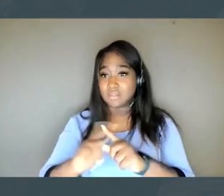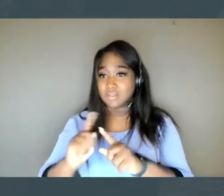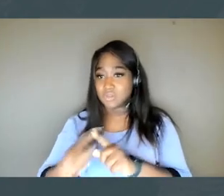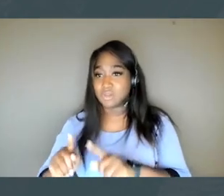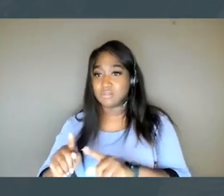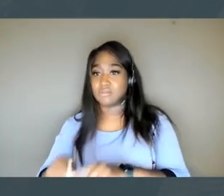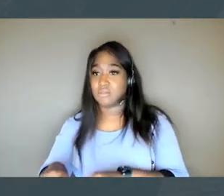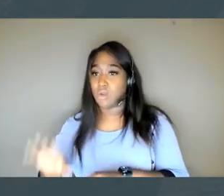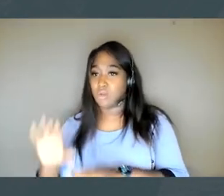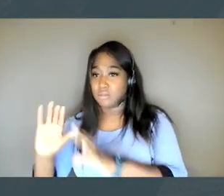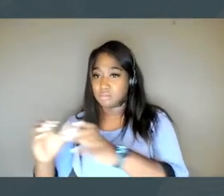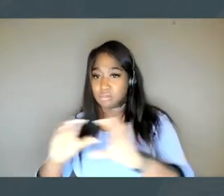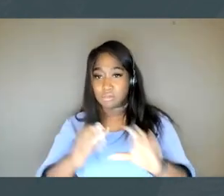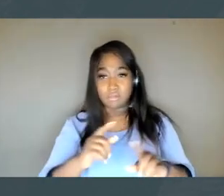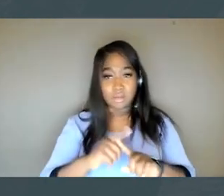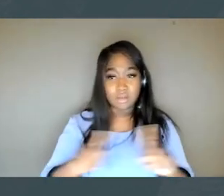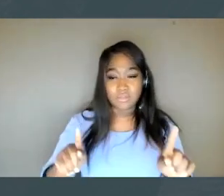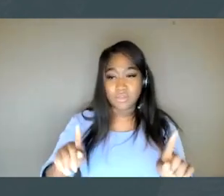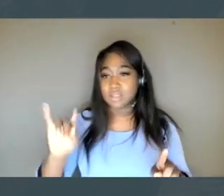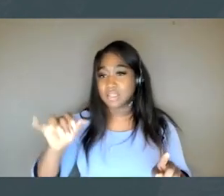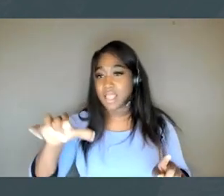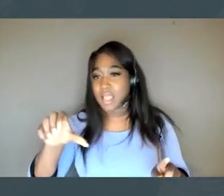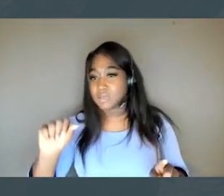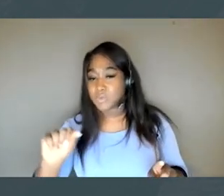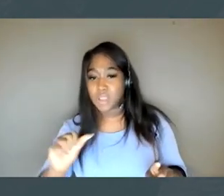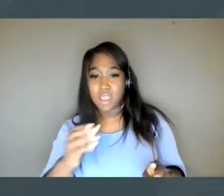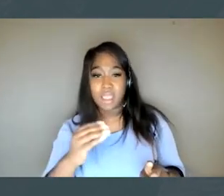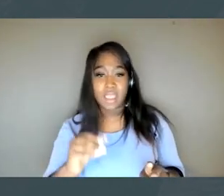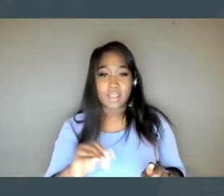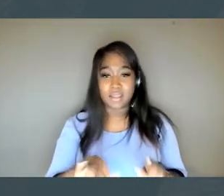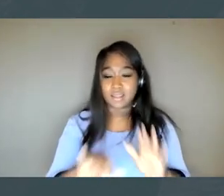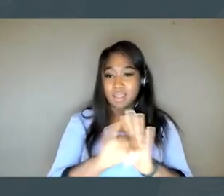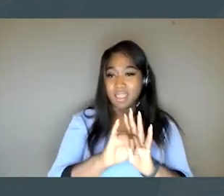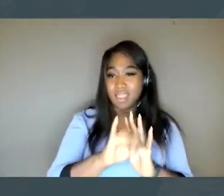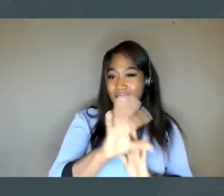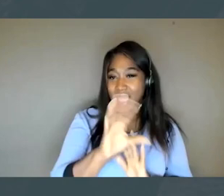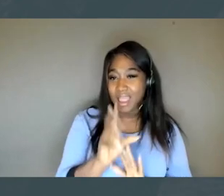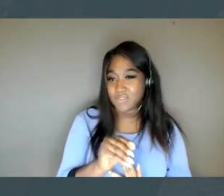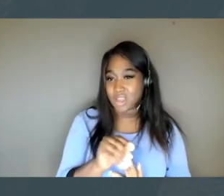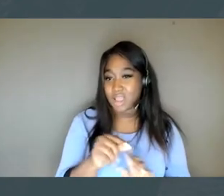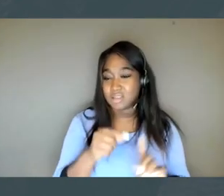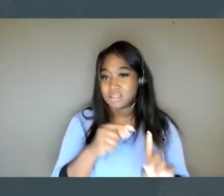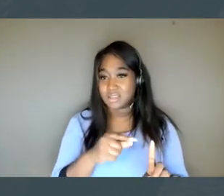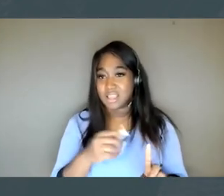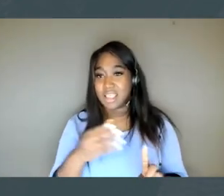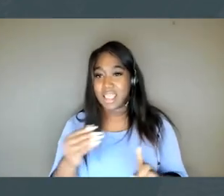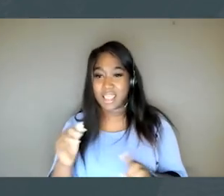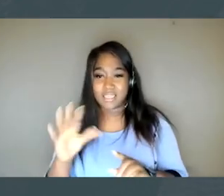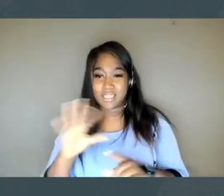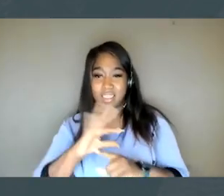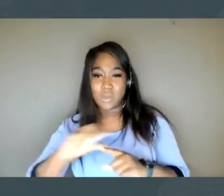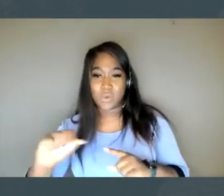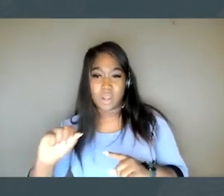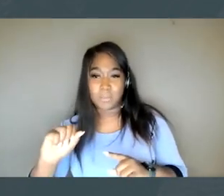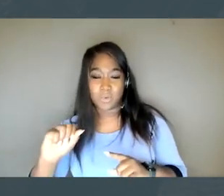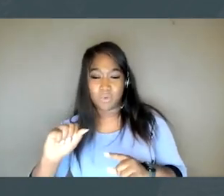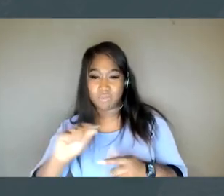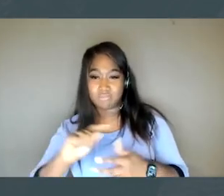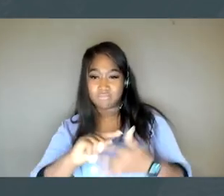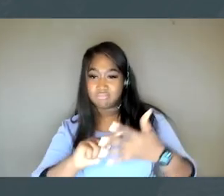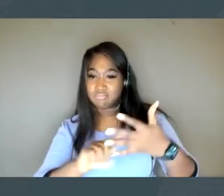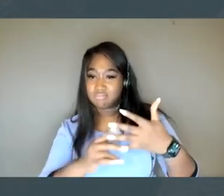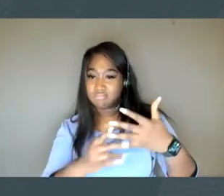and Africanity and just, you know, the incredible, you know, all of the kind of